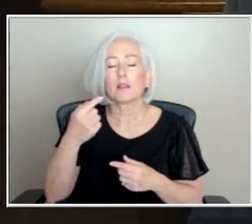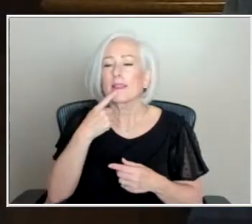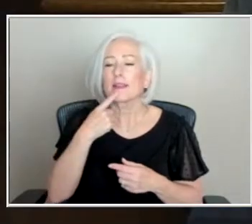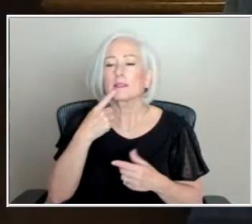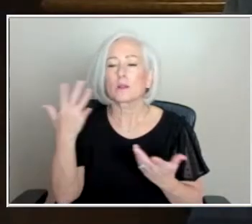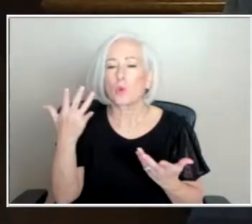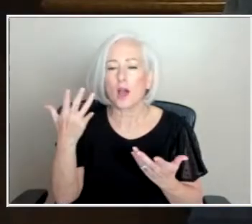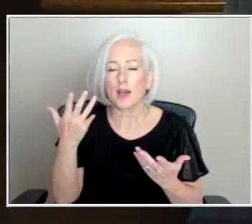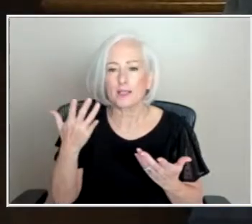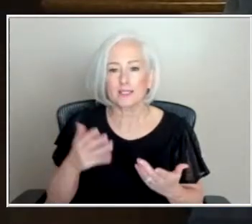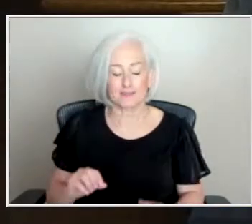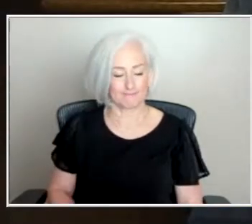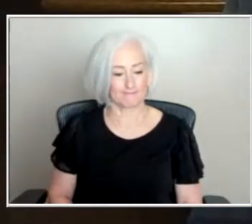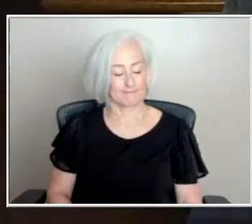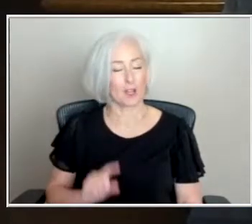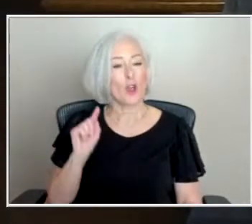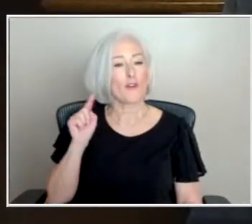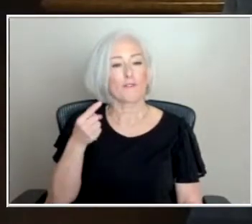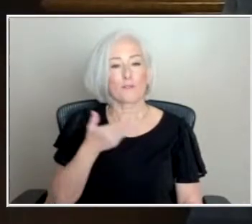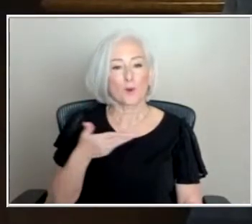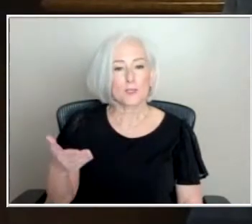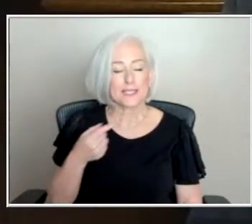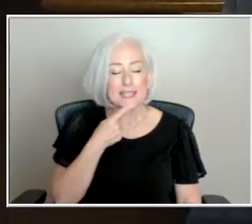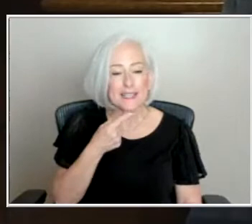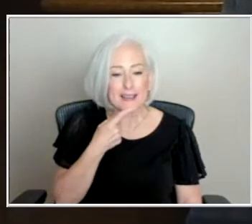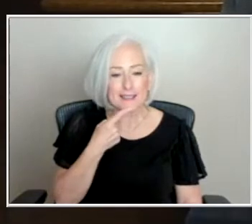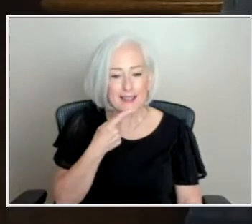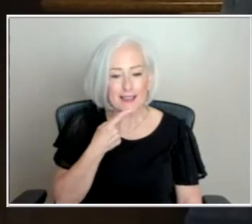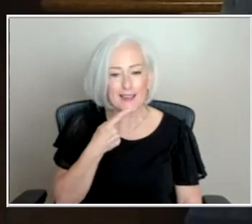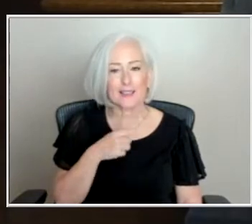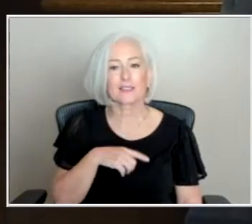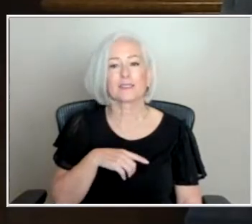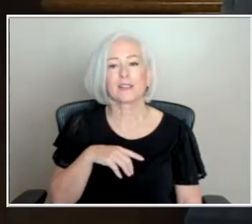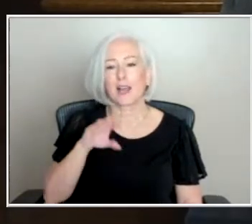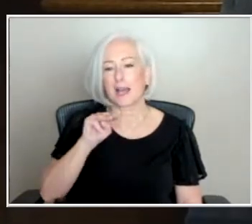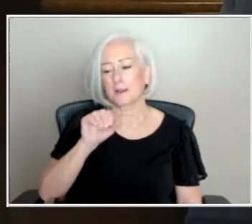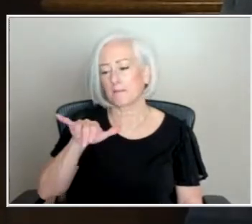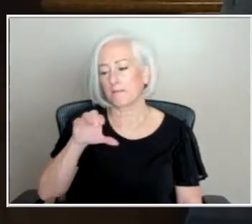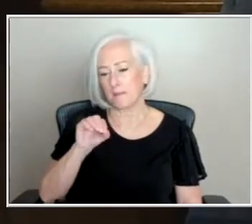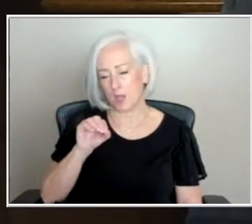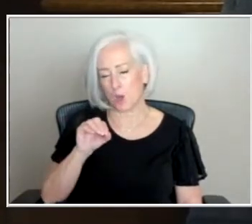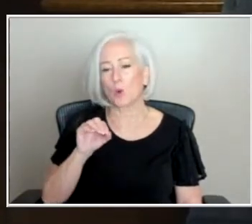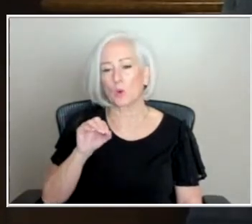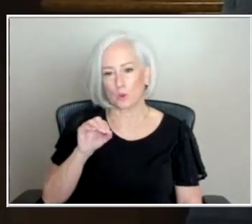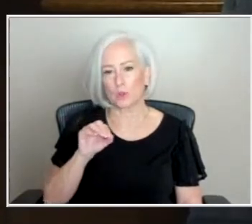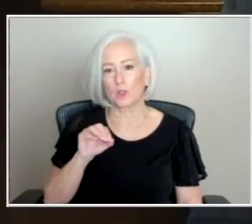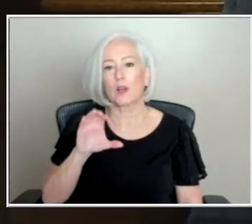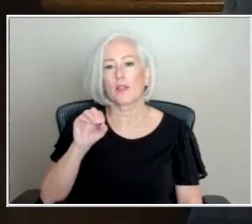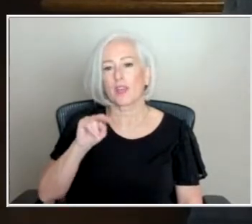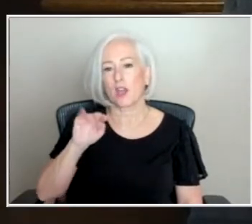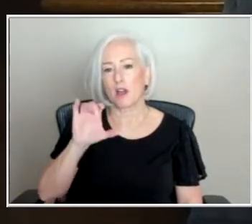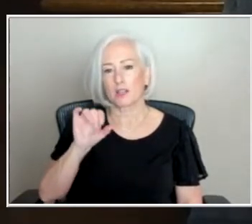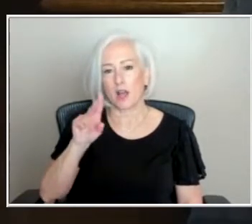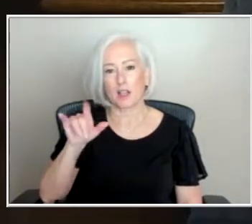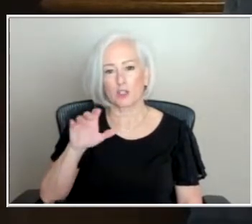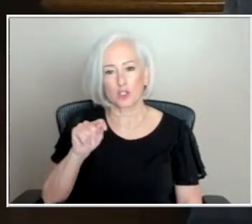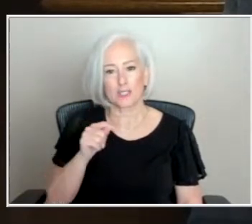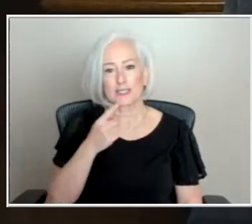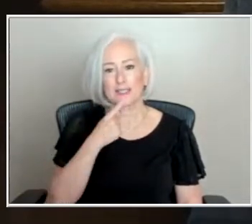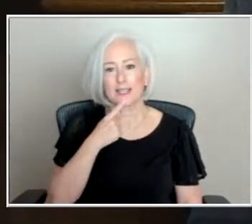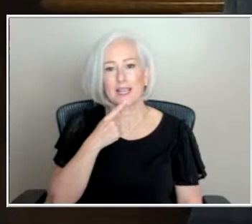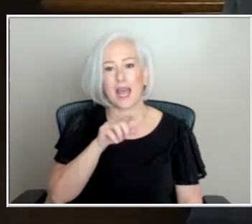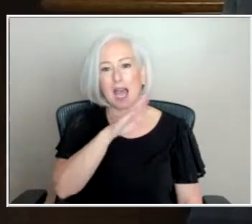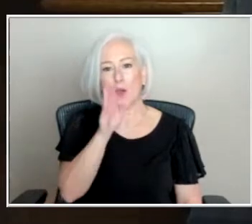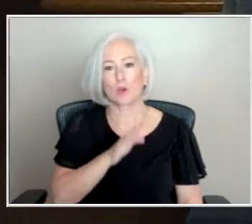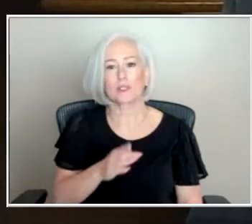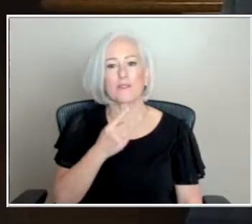Well, the first thing that they told us, the oncologist we met with in Mayo, was, I will never be able to tell you that you're cured,